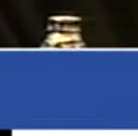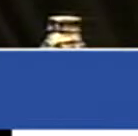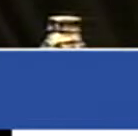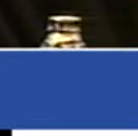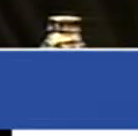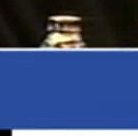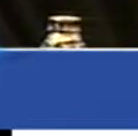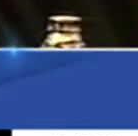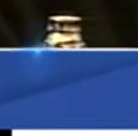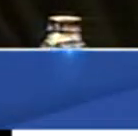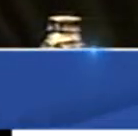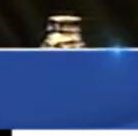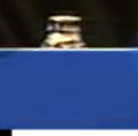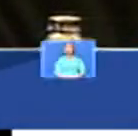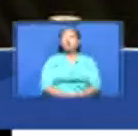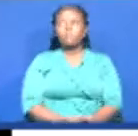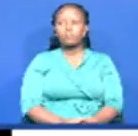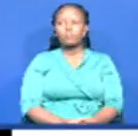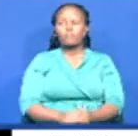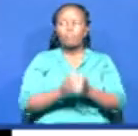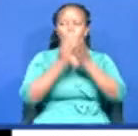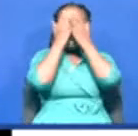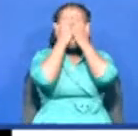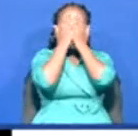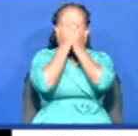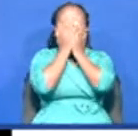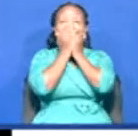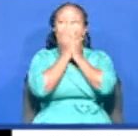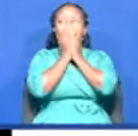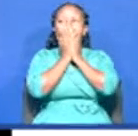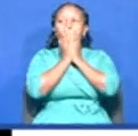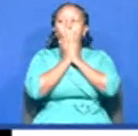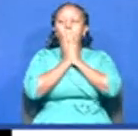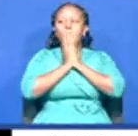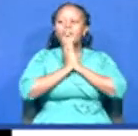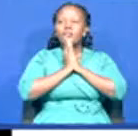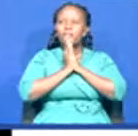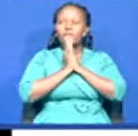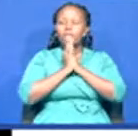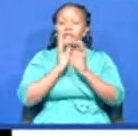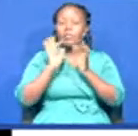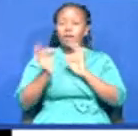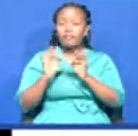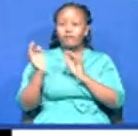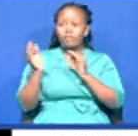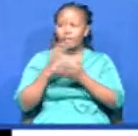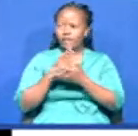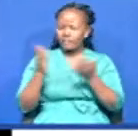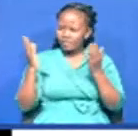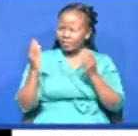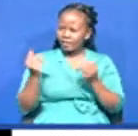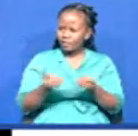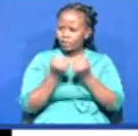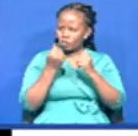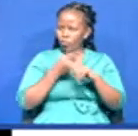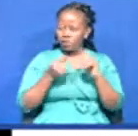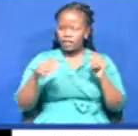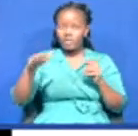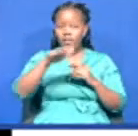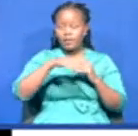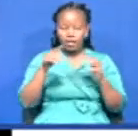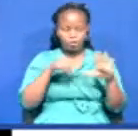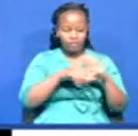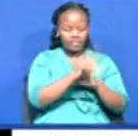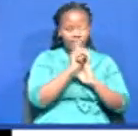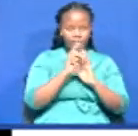has said. But if it is addressed right at the port of entry, then it is all together and